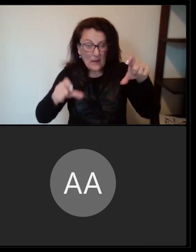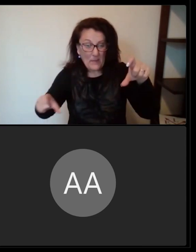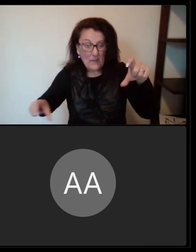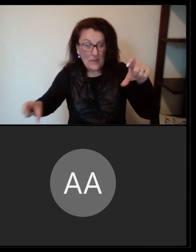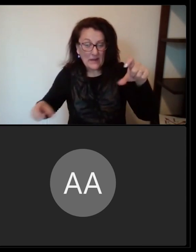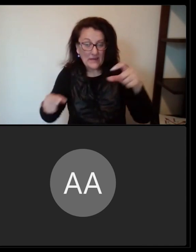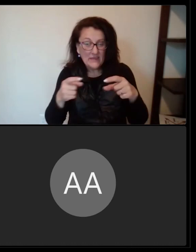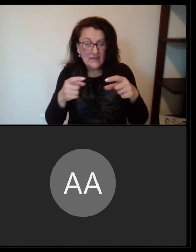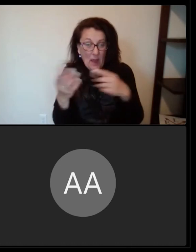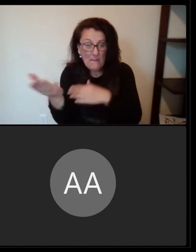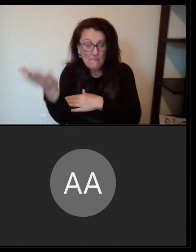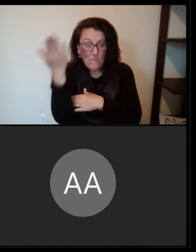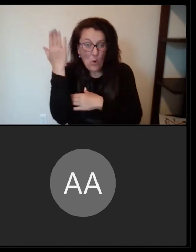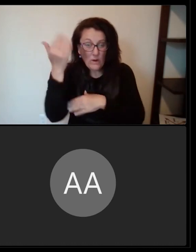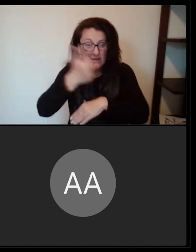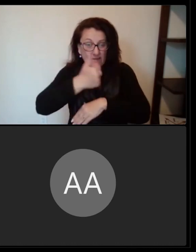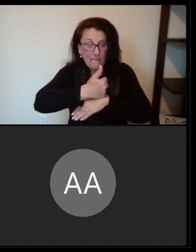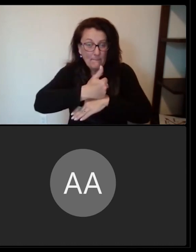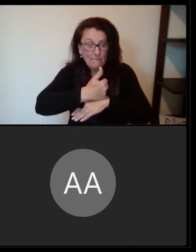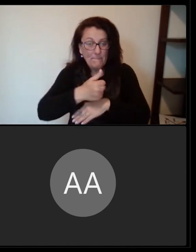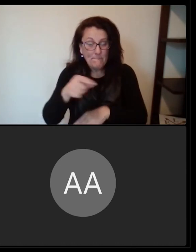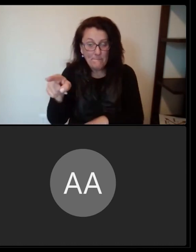from our morning setup,